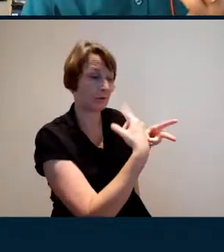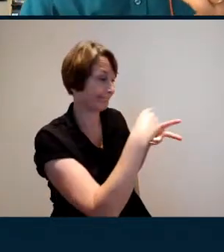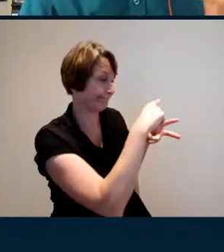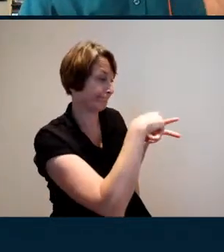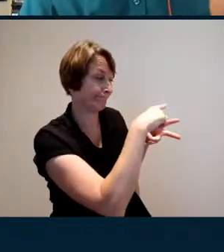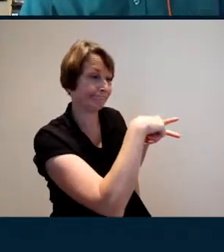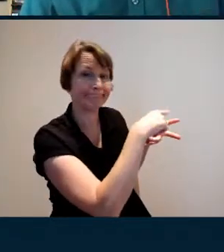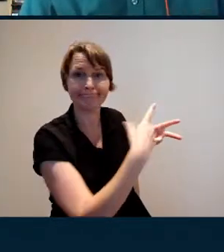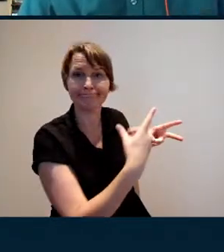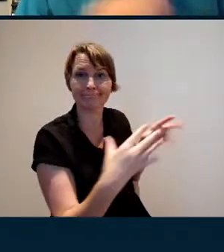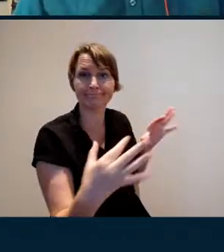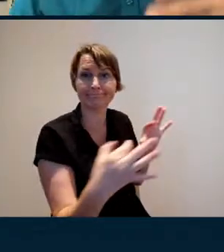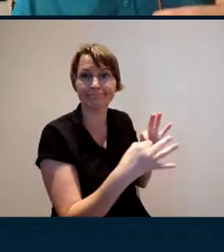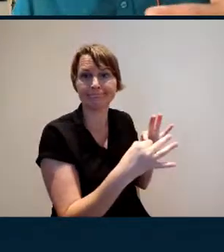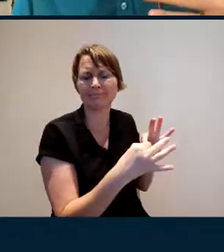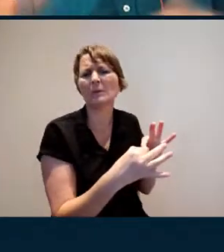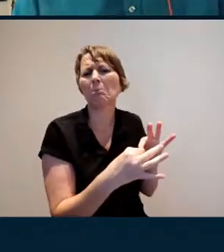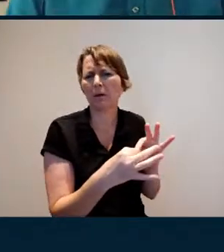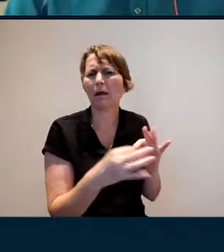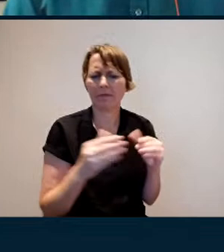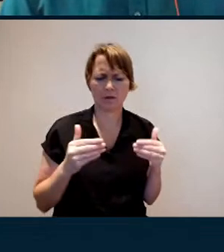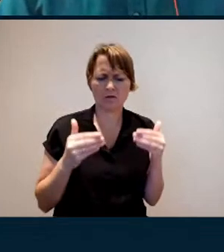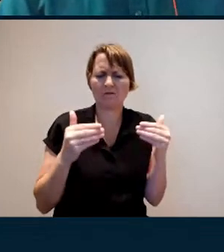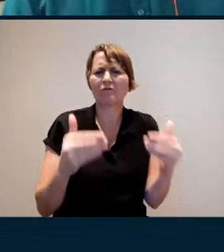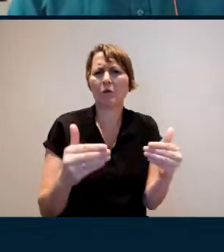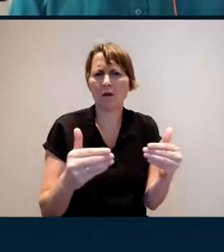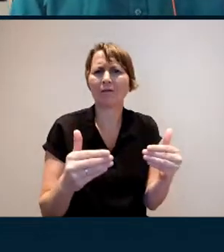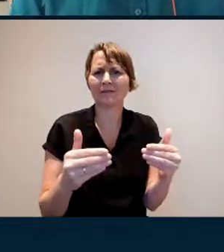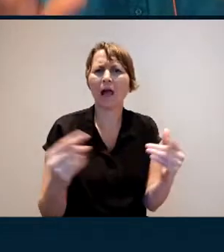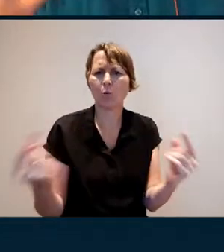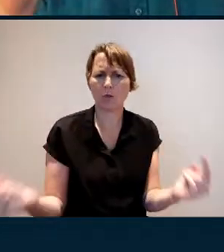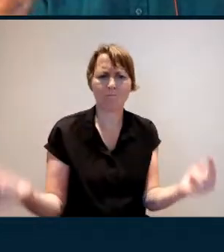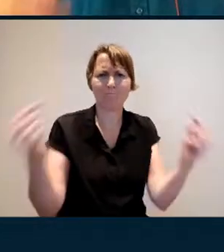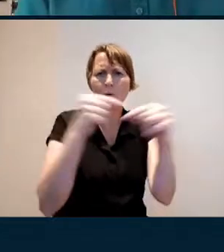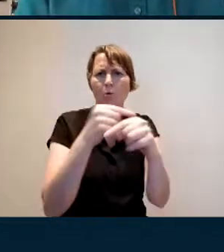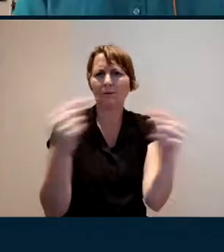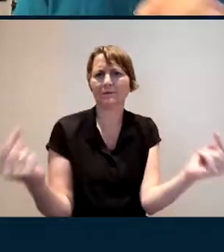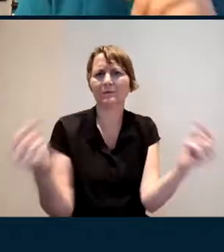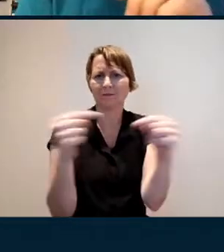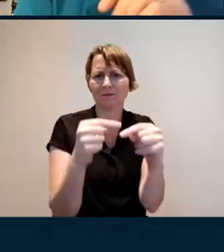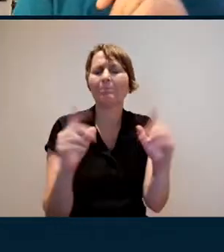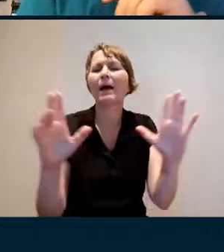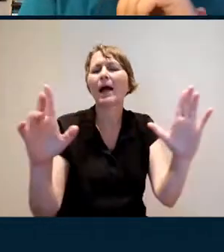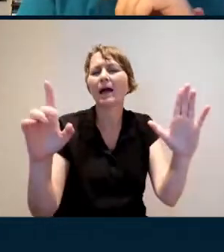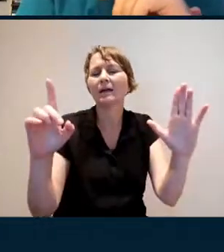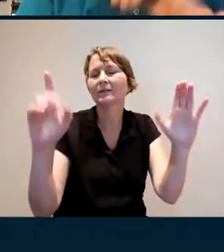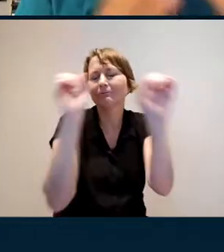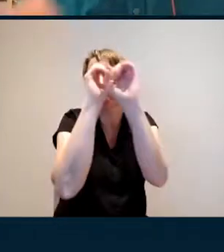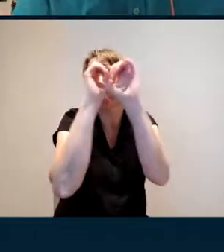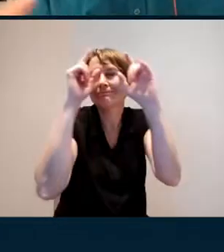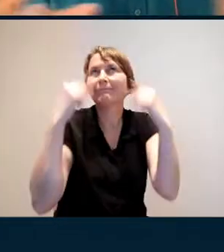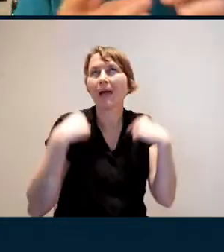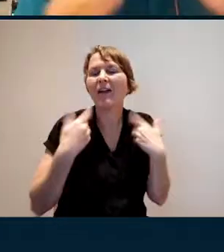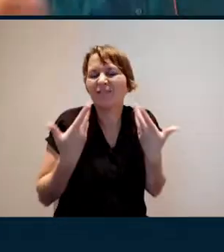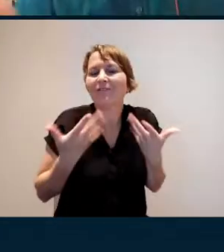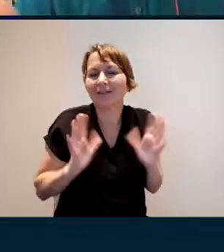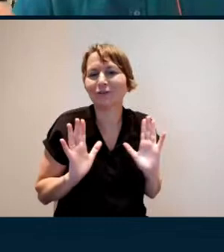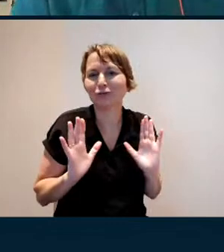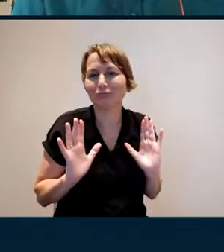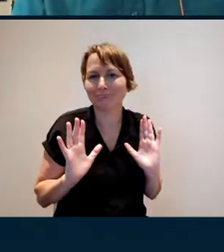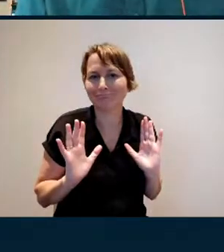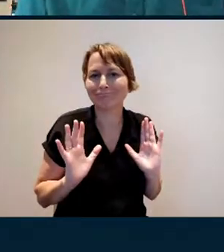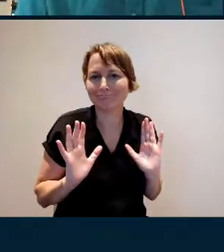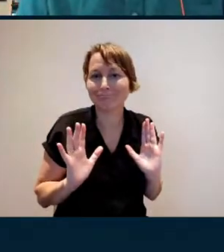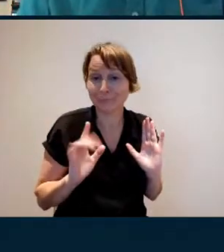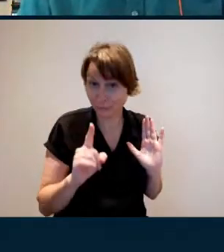relatively straightforward. In the front end, I would point at the back end, etc. But let's pretend that I wrote that code. Hopefully, you believe that I